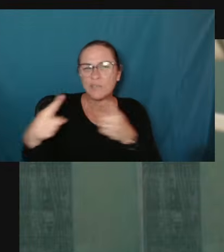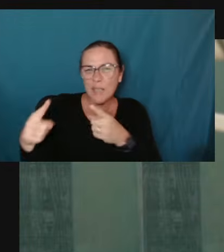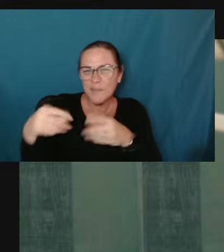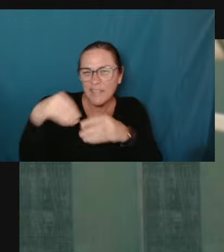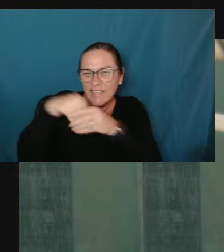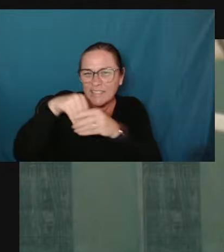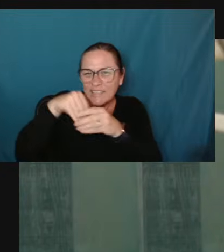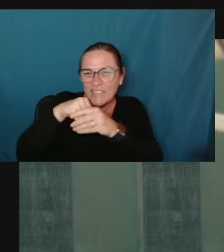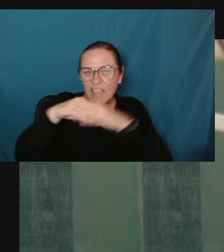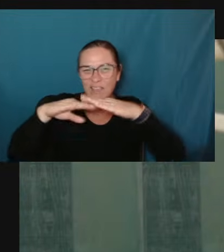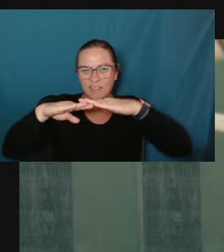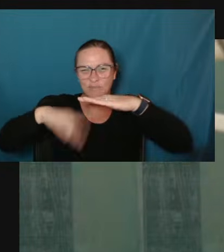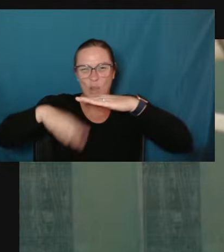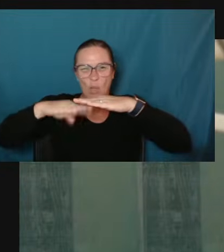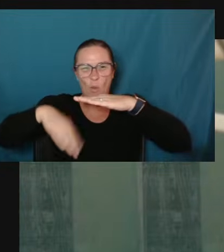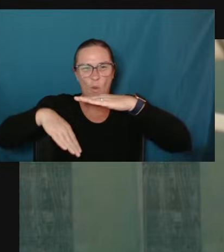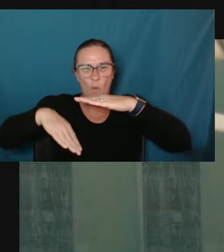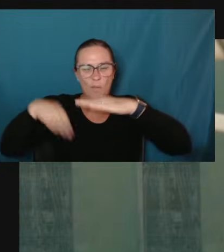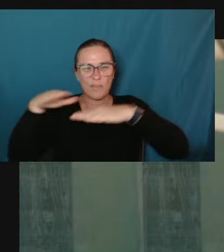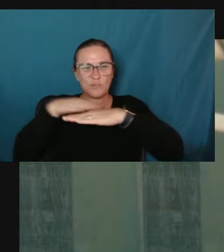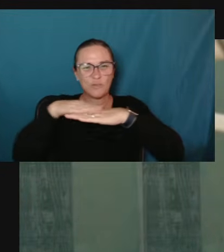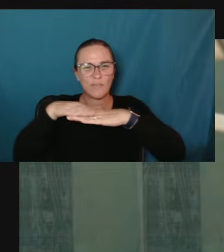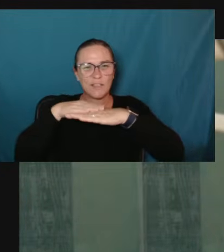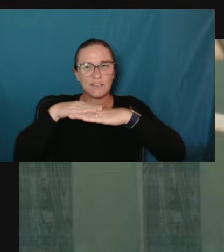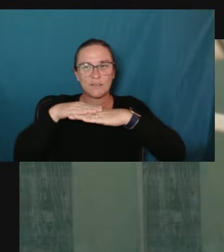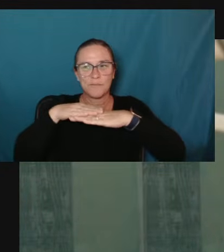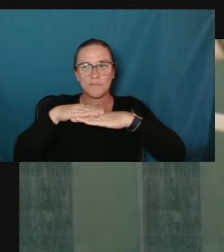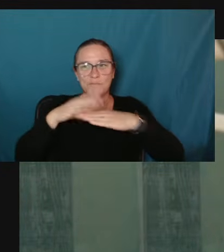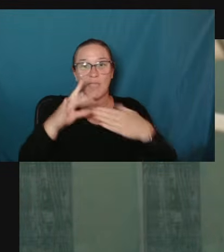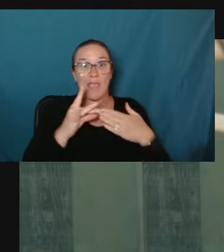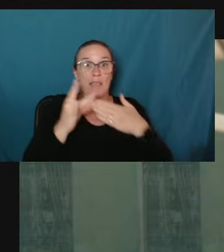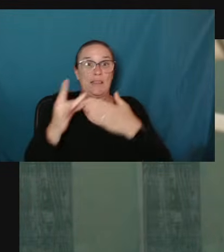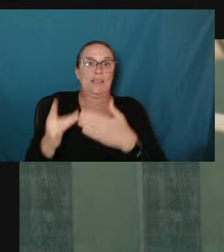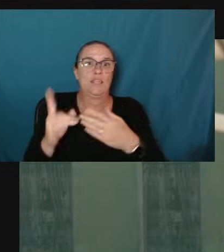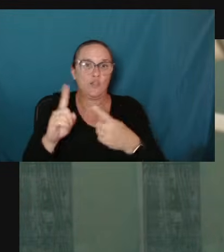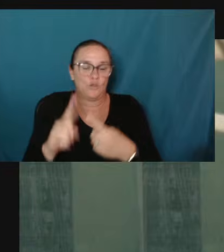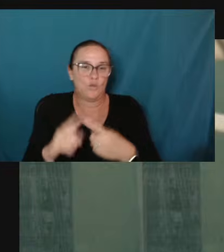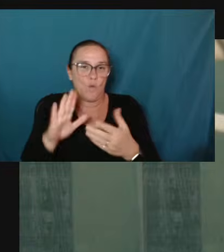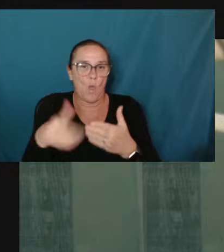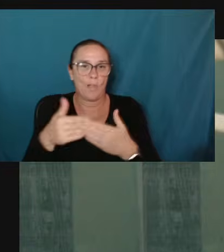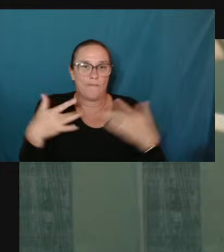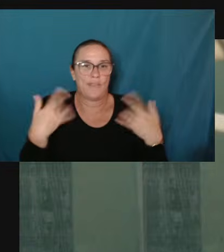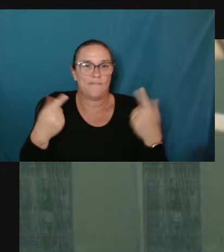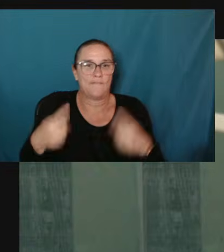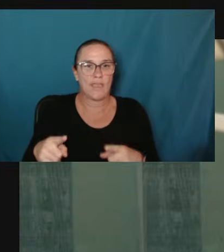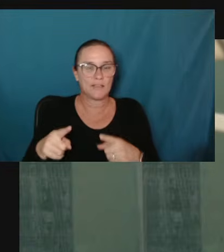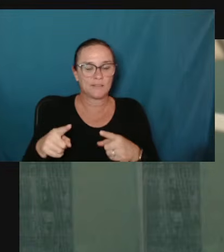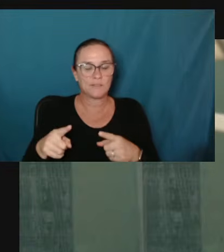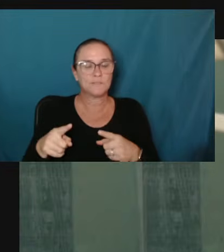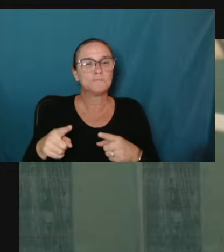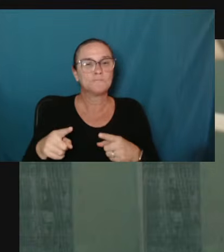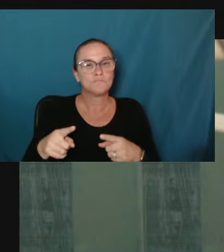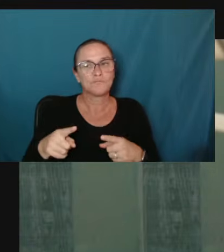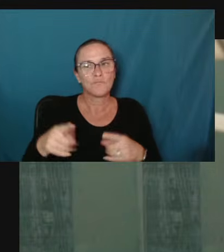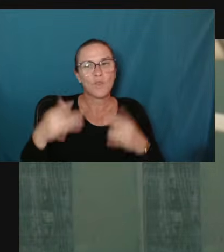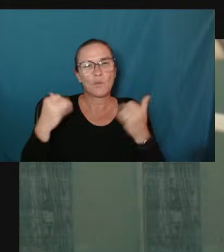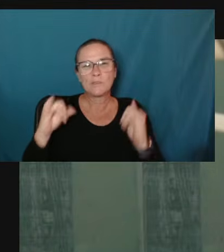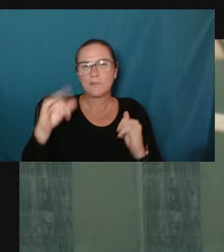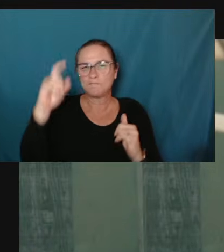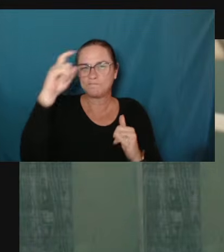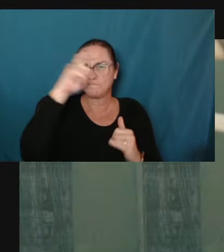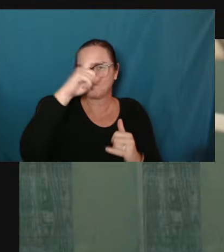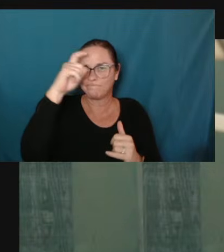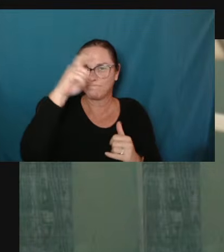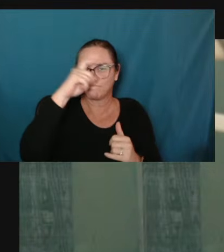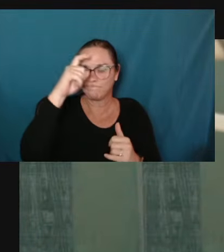volcano and leading to all of these phenomena that we're seeing at the surface was still a bit of a mystery.